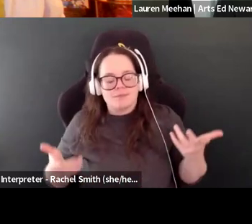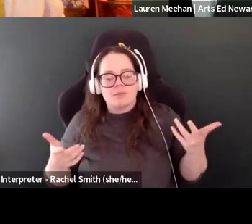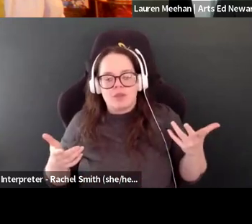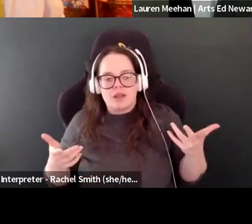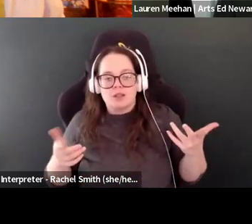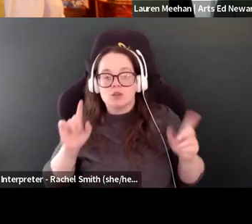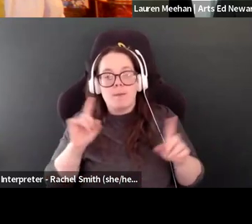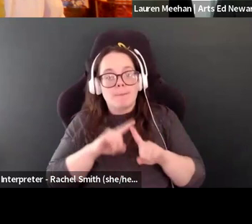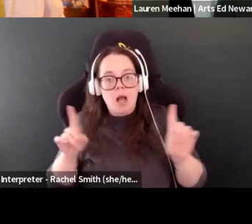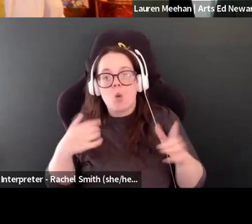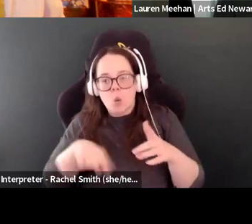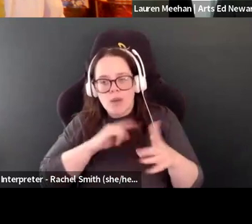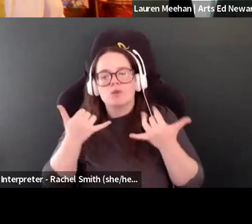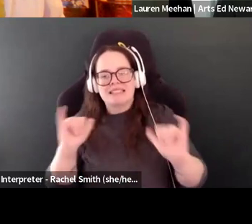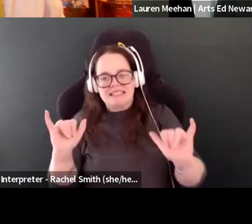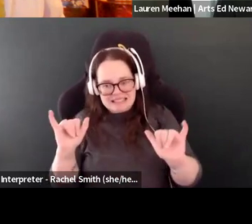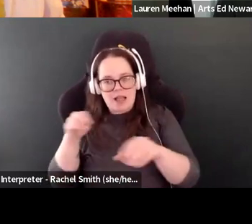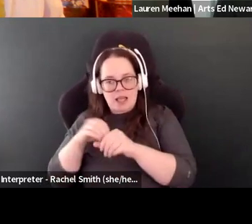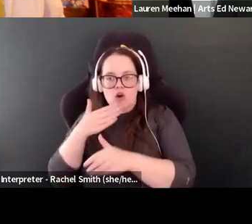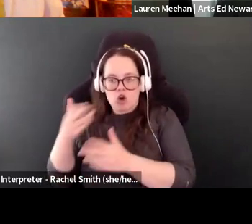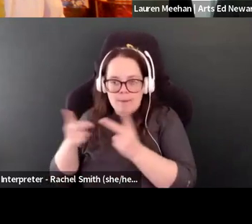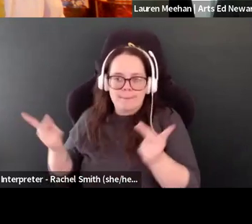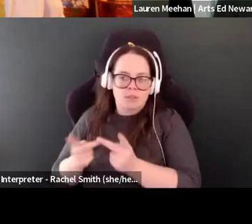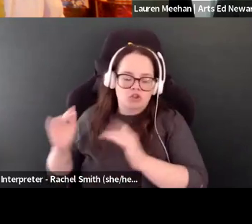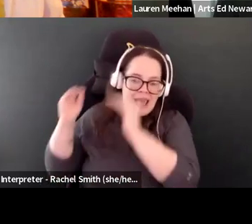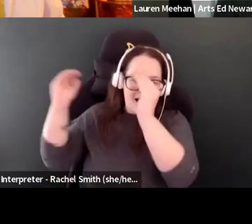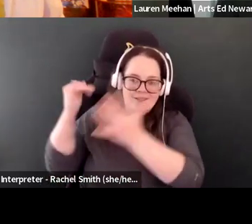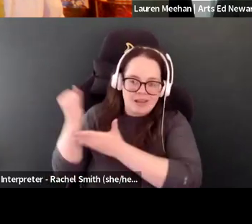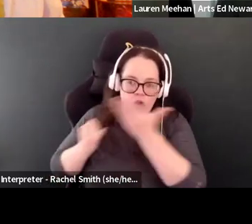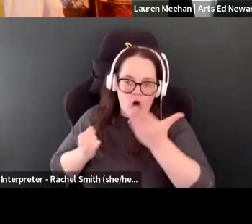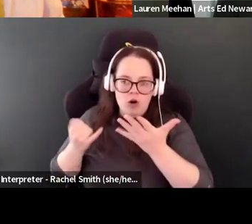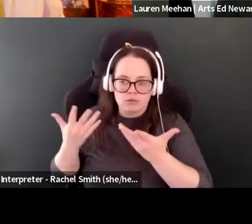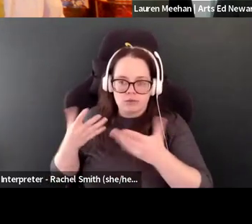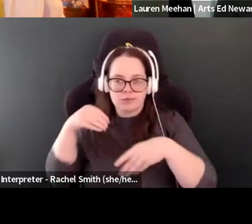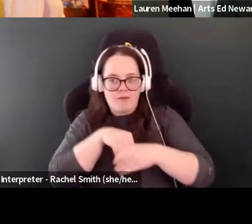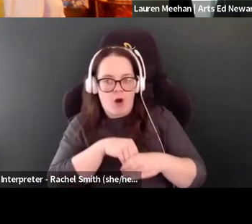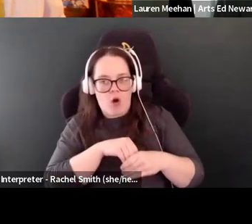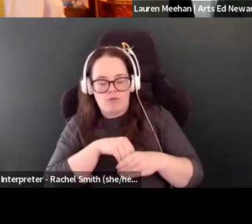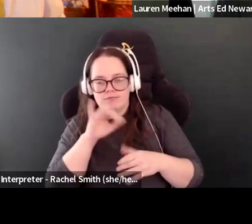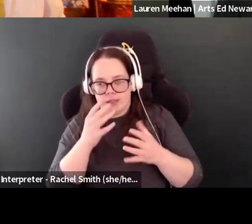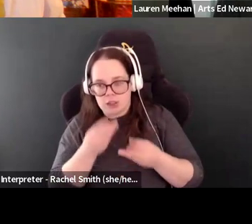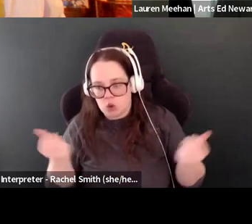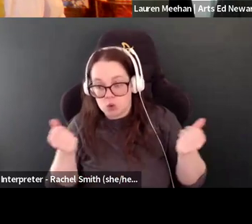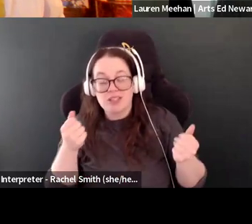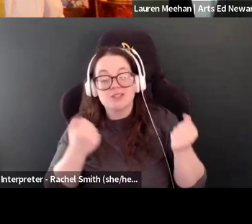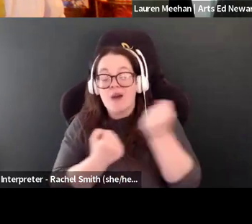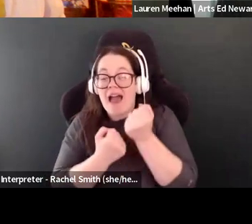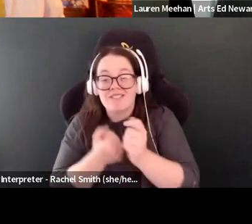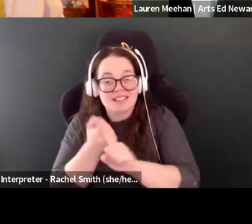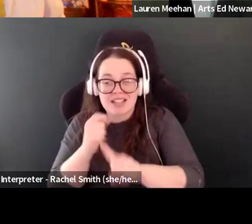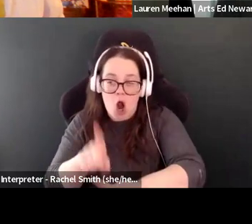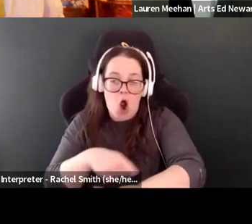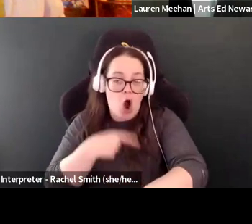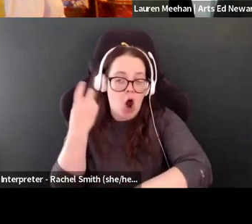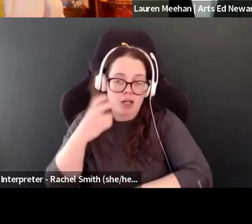in position to really elevate the arts as part of that solution. So advocacy is a long journey. It's not always about